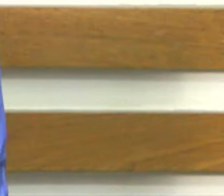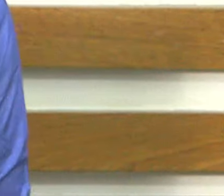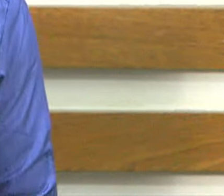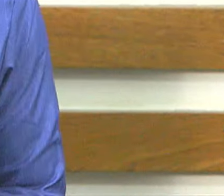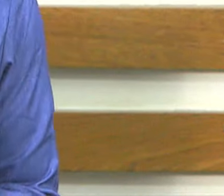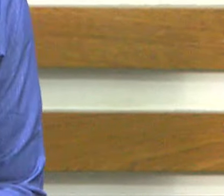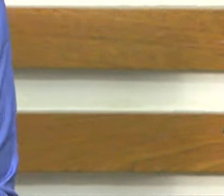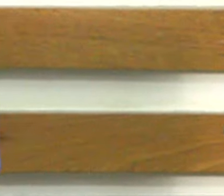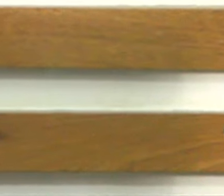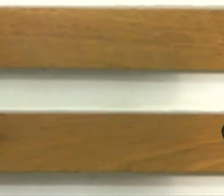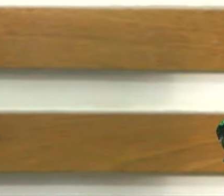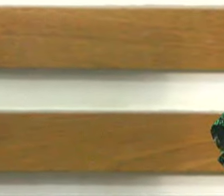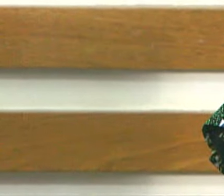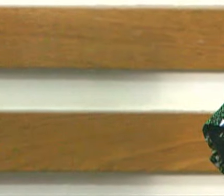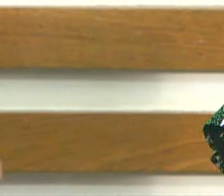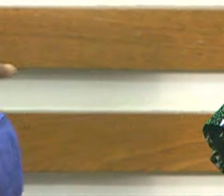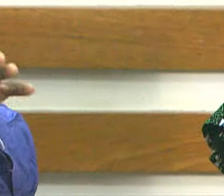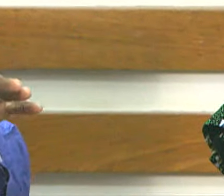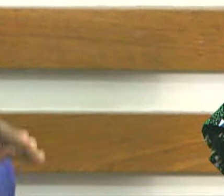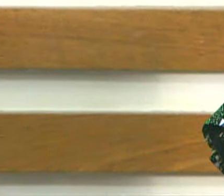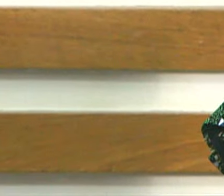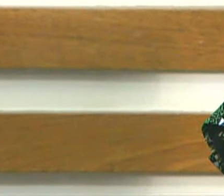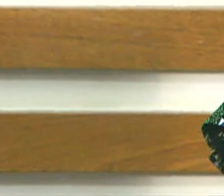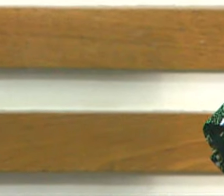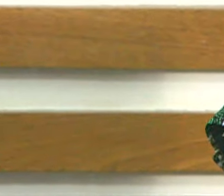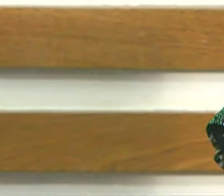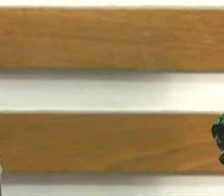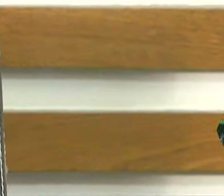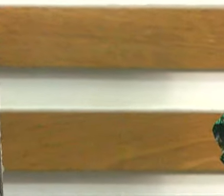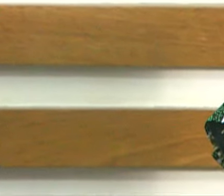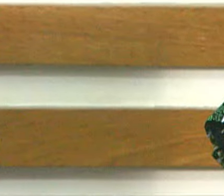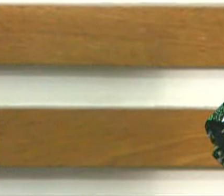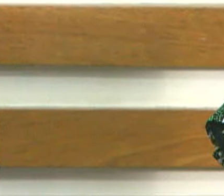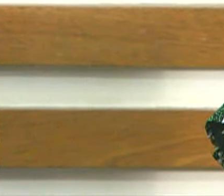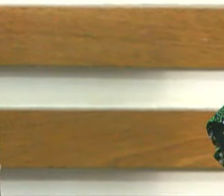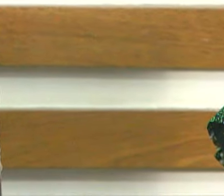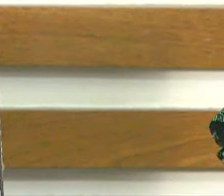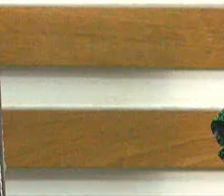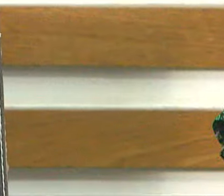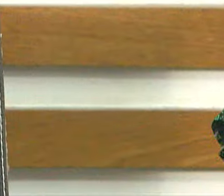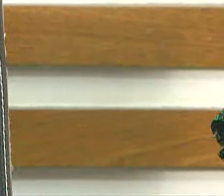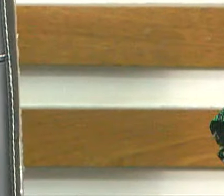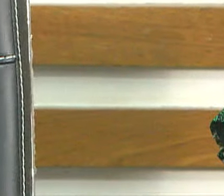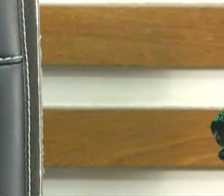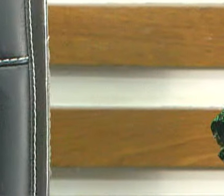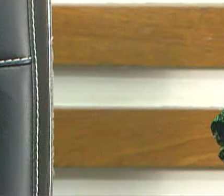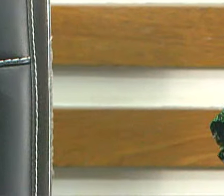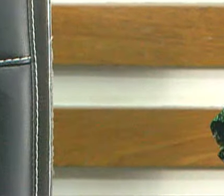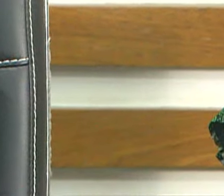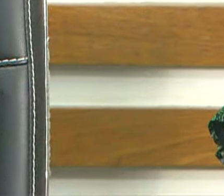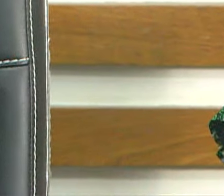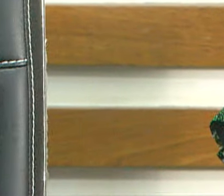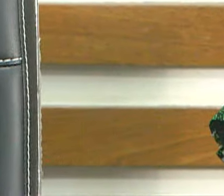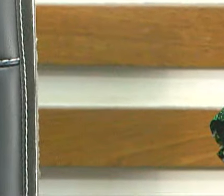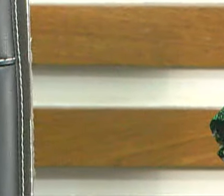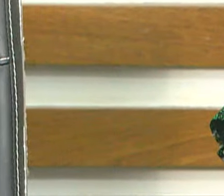we get three distinguished tough woman name at the end of this panel here today. If anybody sabi